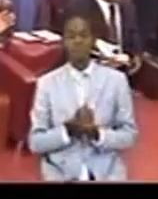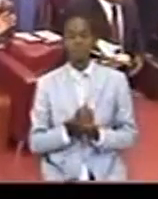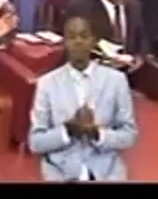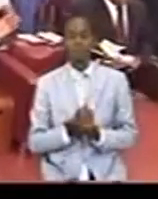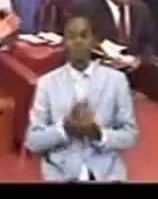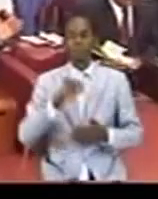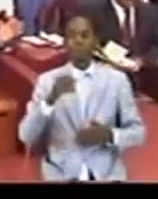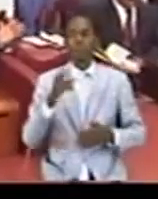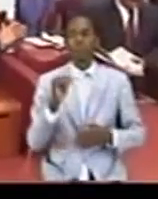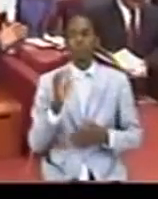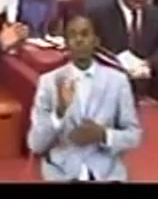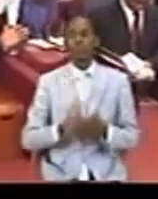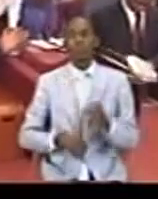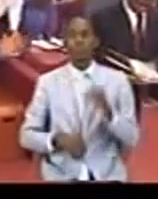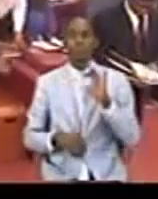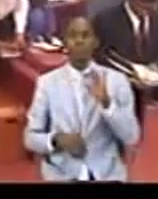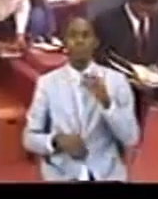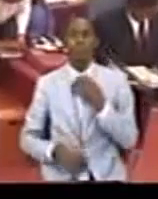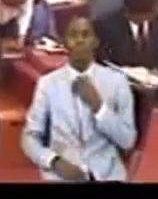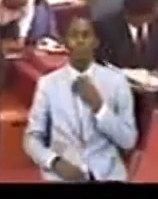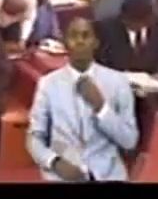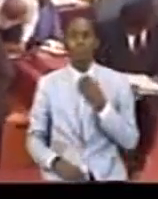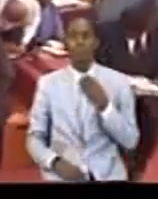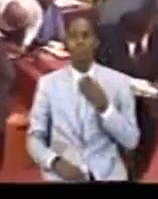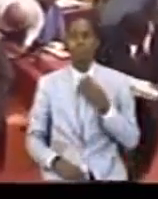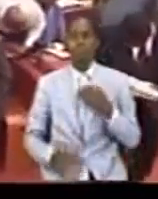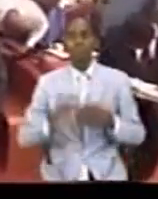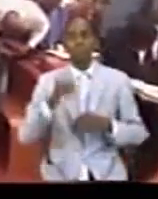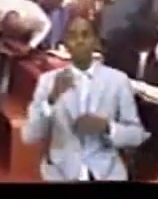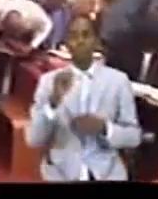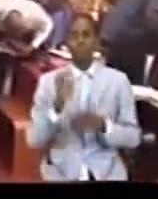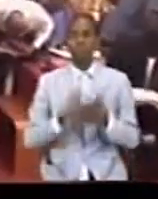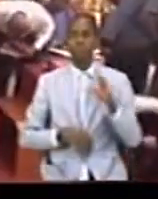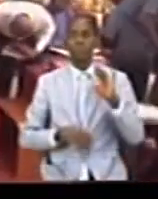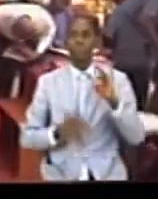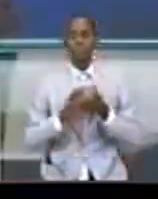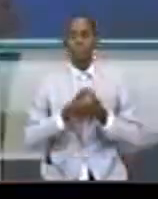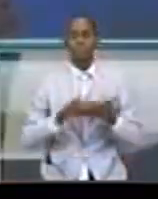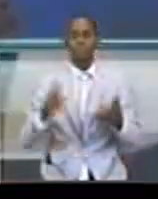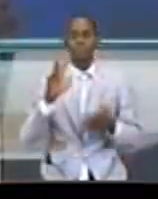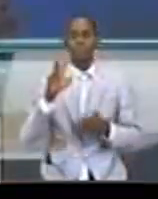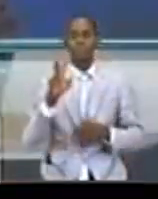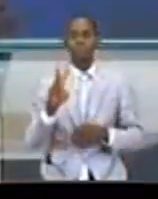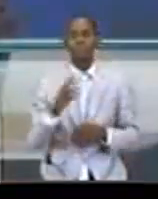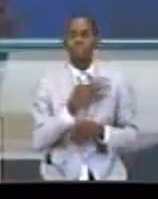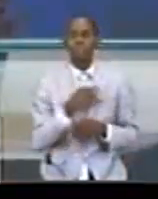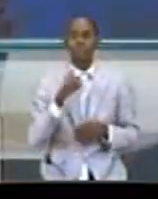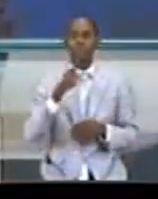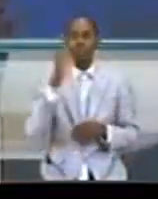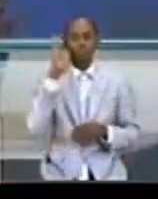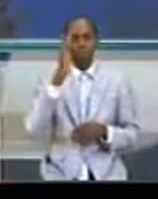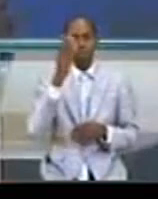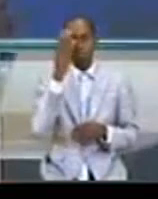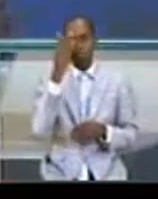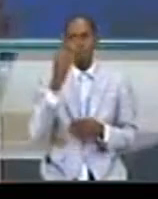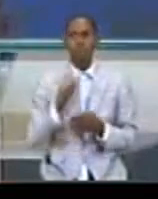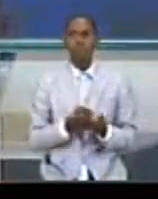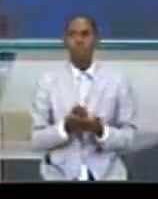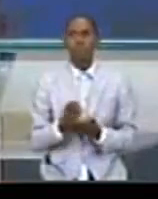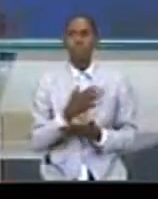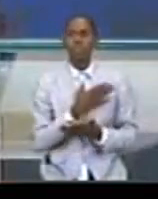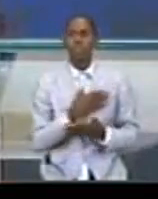John chapter 8, I'm reading to you from verse 32. And ye shall know the truth, and